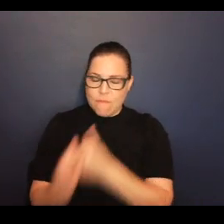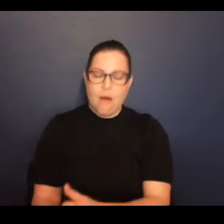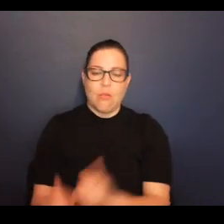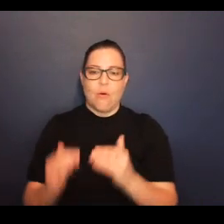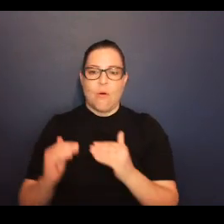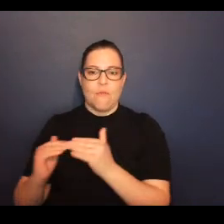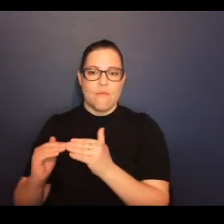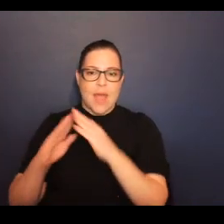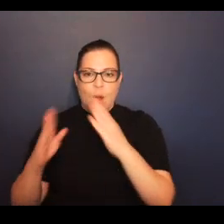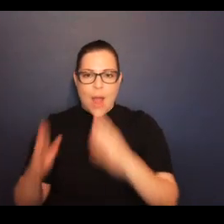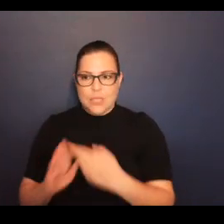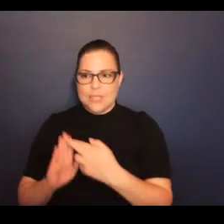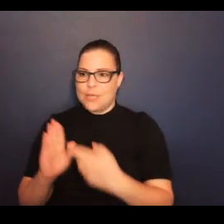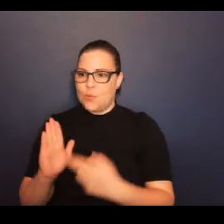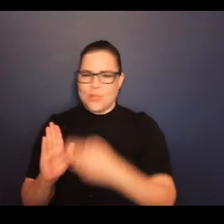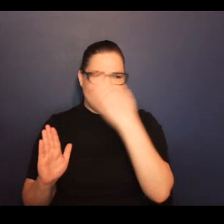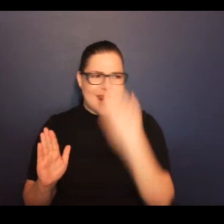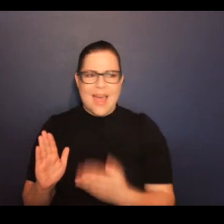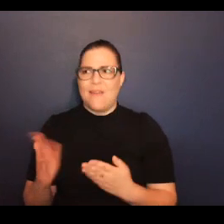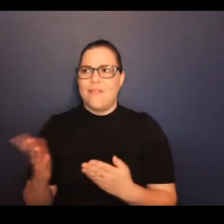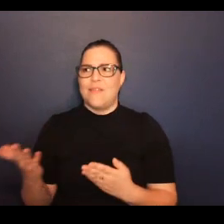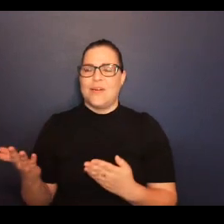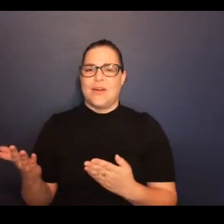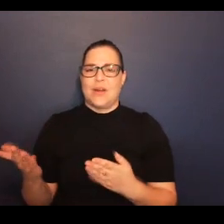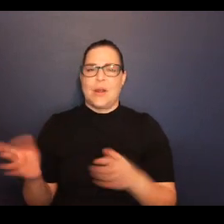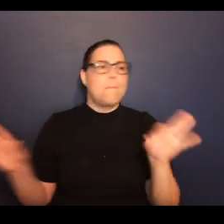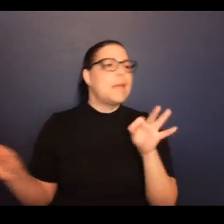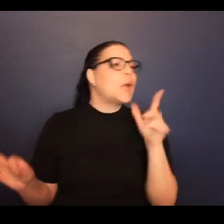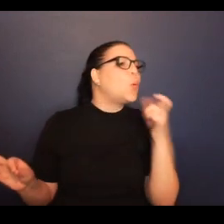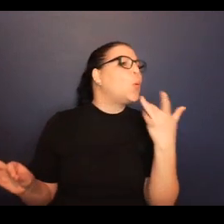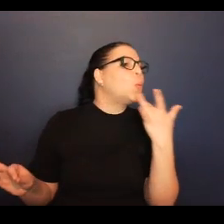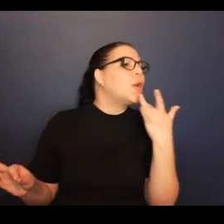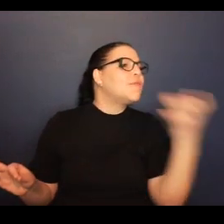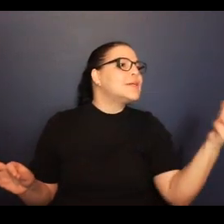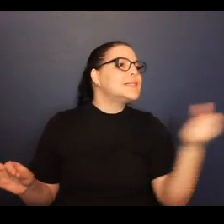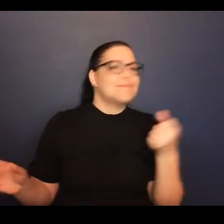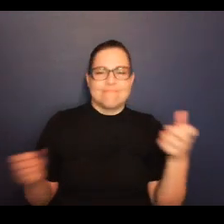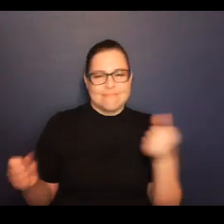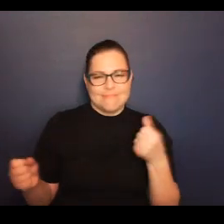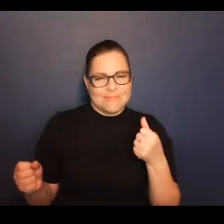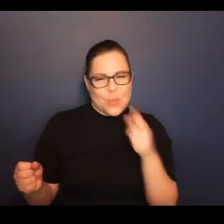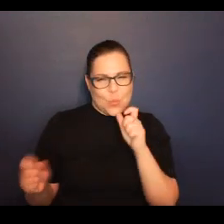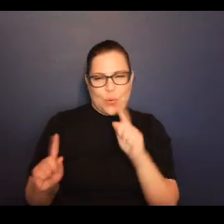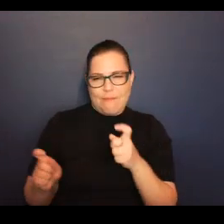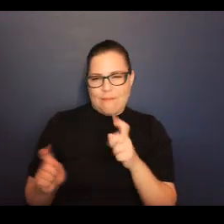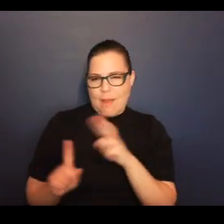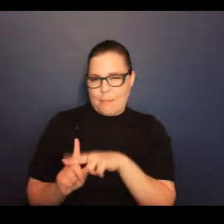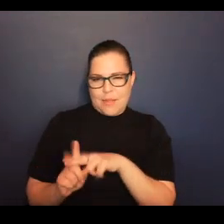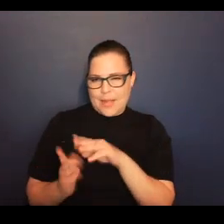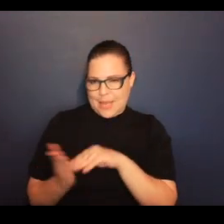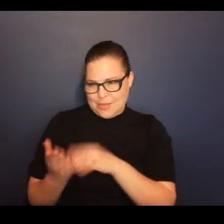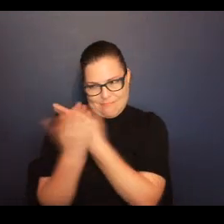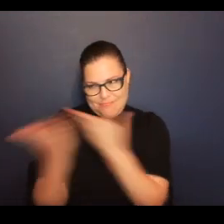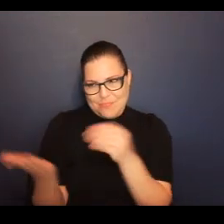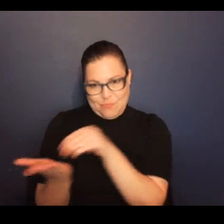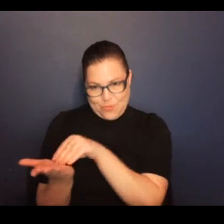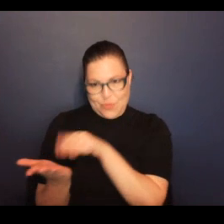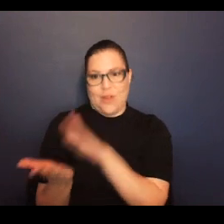regulation. And we would never, ever pick and choose who we hand an application to, for the record.